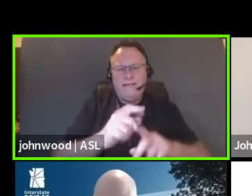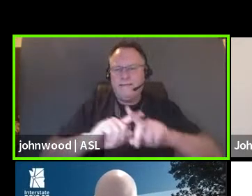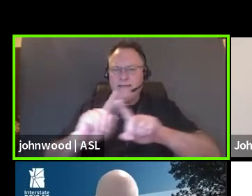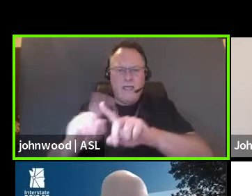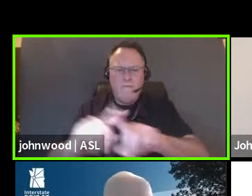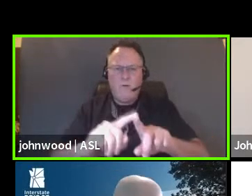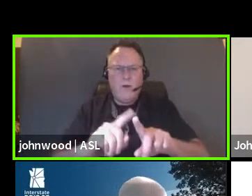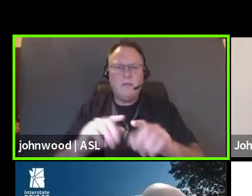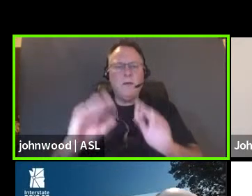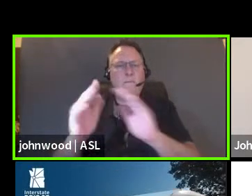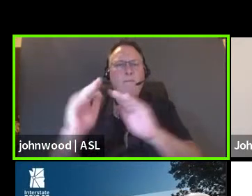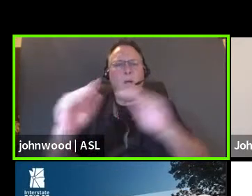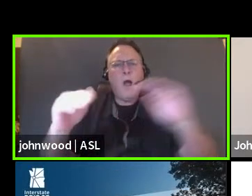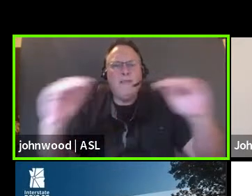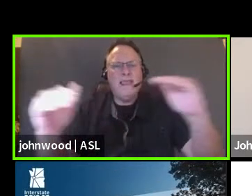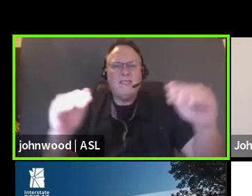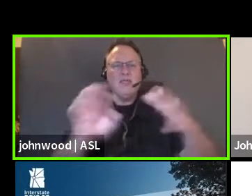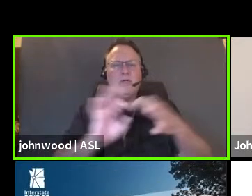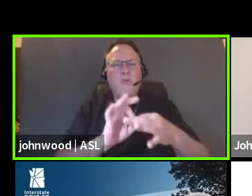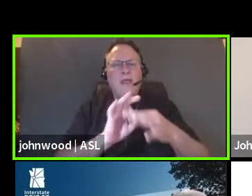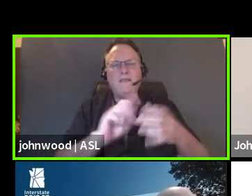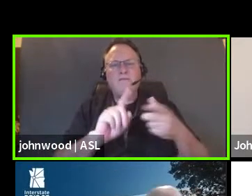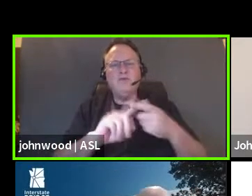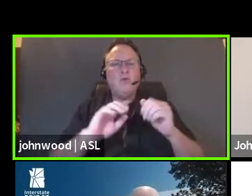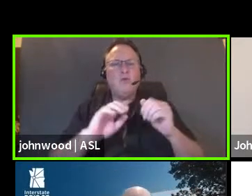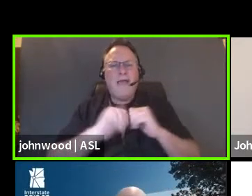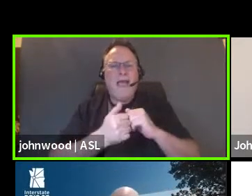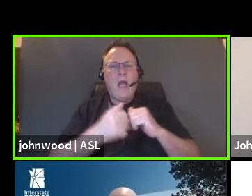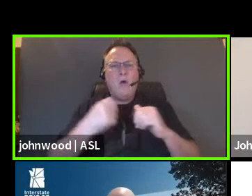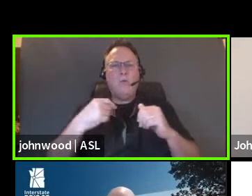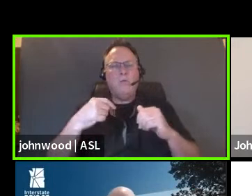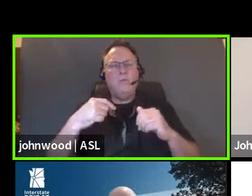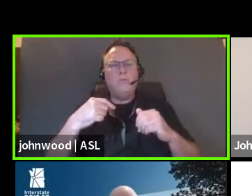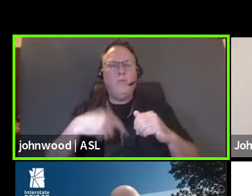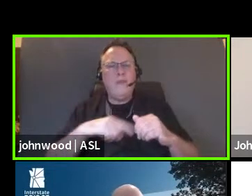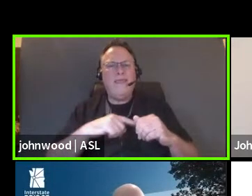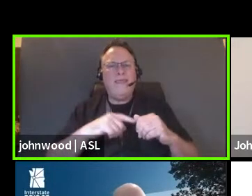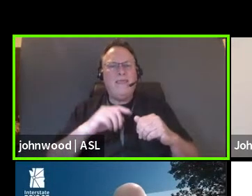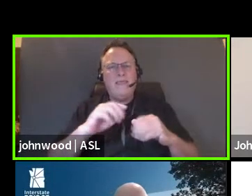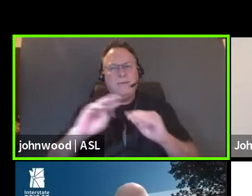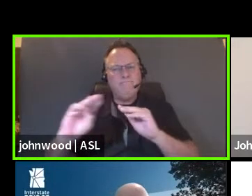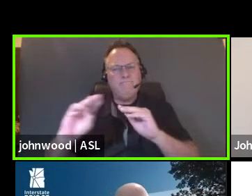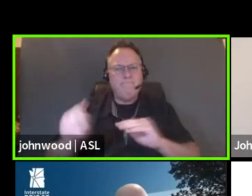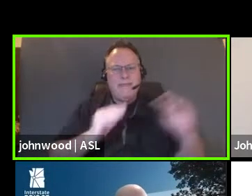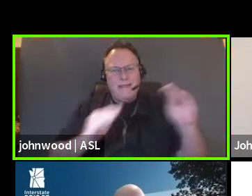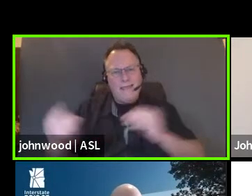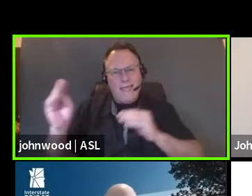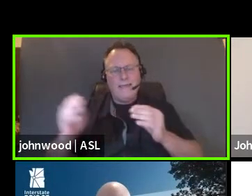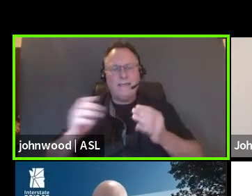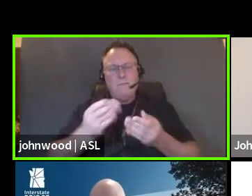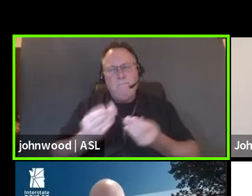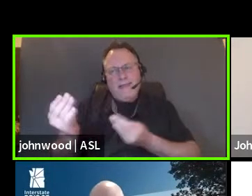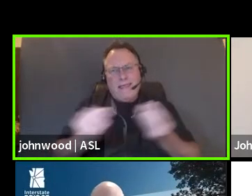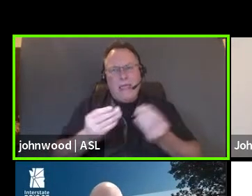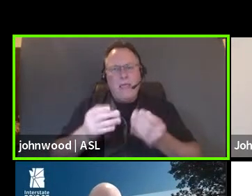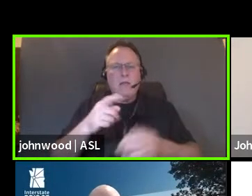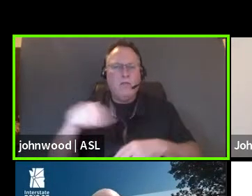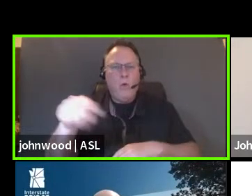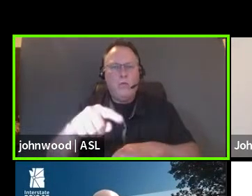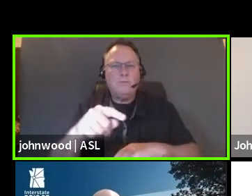populations relative to how a project has to mitigate those impacts. And so a long way to